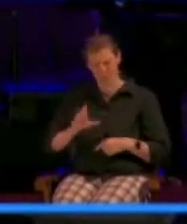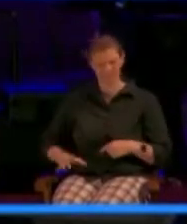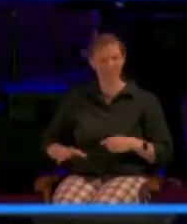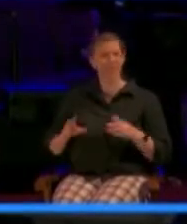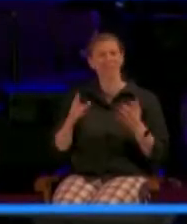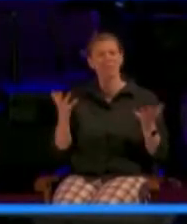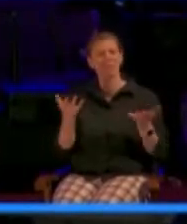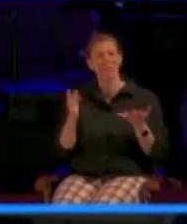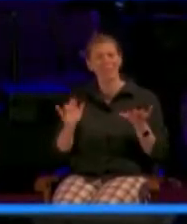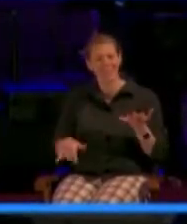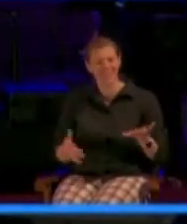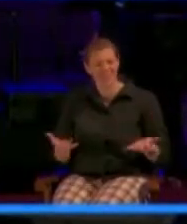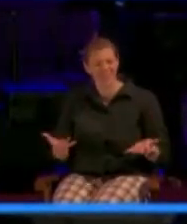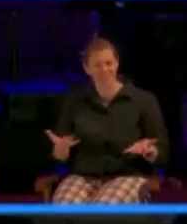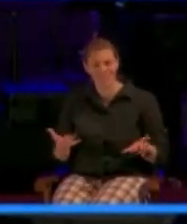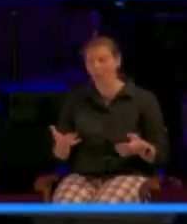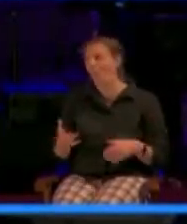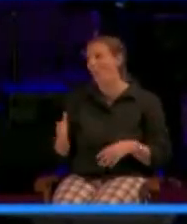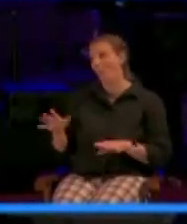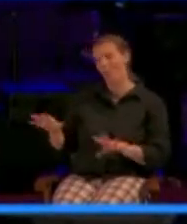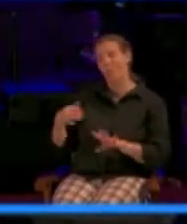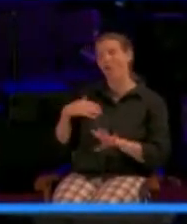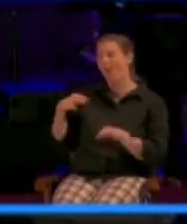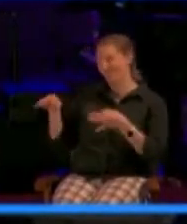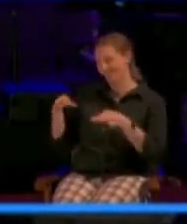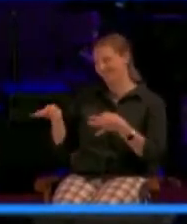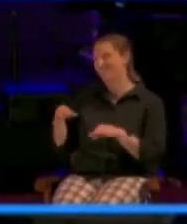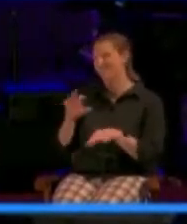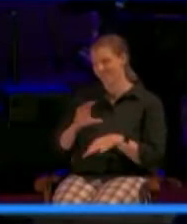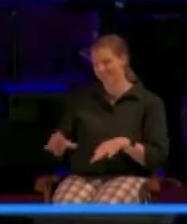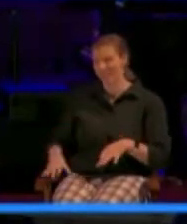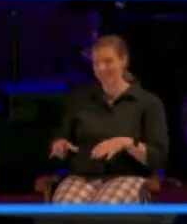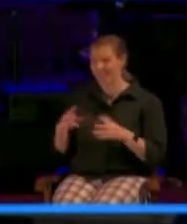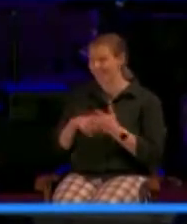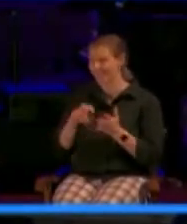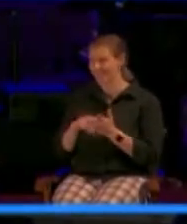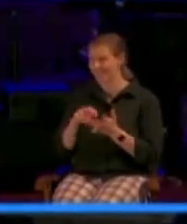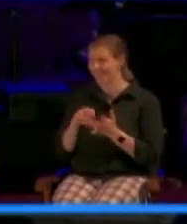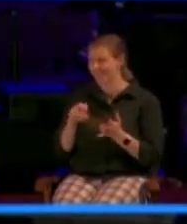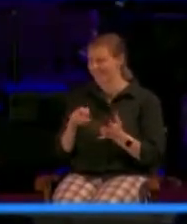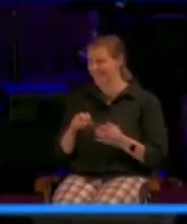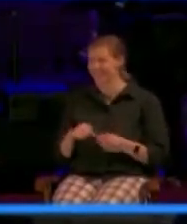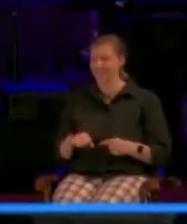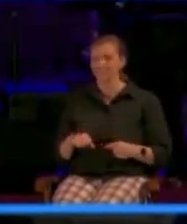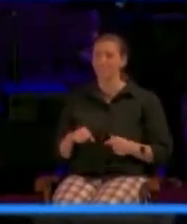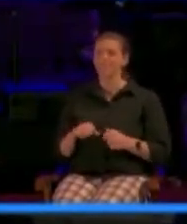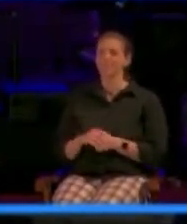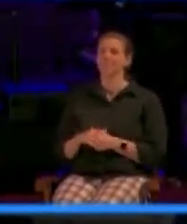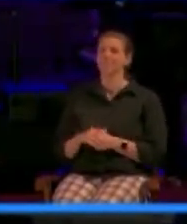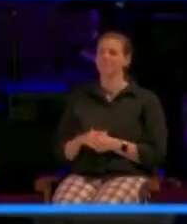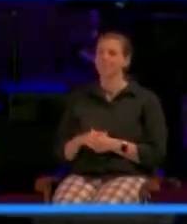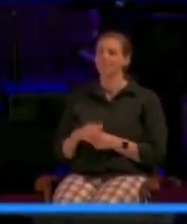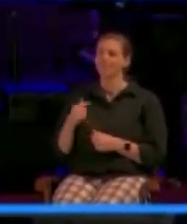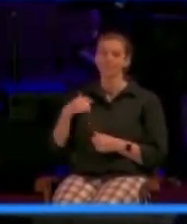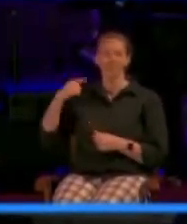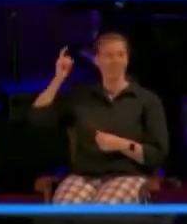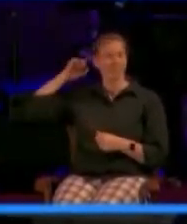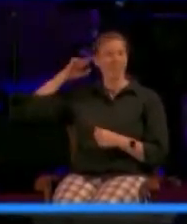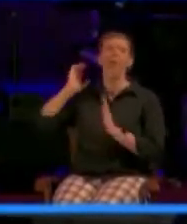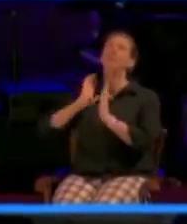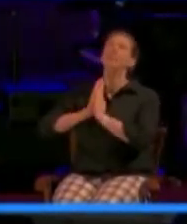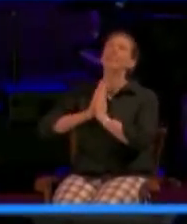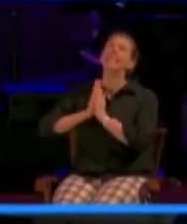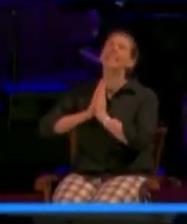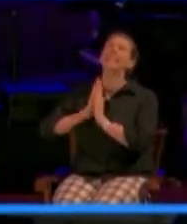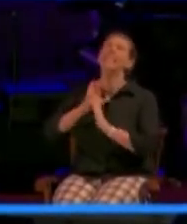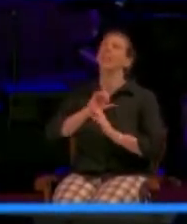about Christ. I'd love to do that. And you've prayed those kind of prayers, right? Lord, lead that person who's hungry and ready and willing